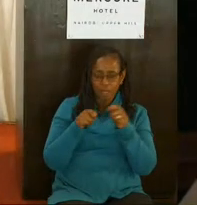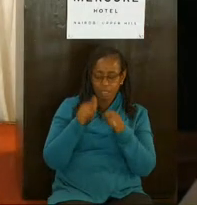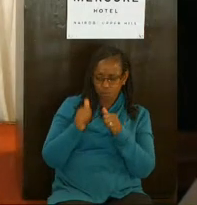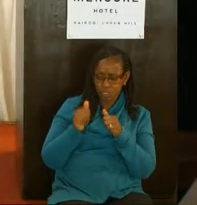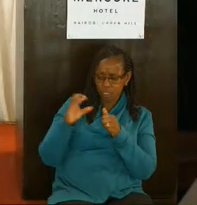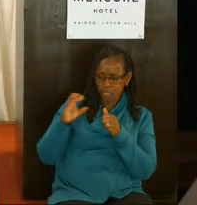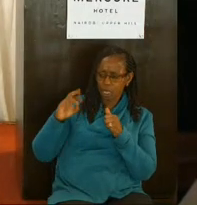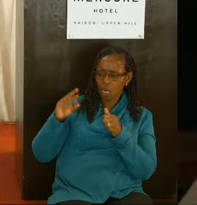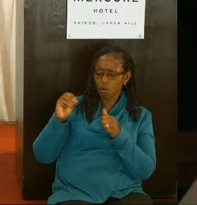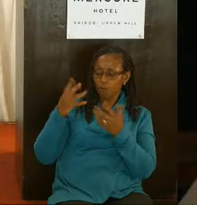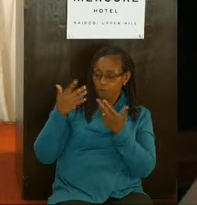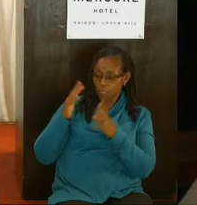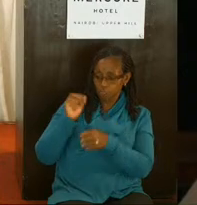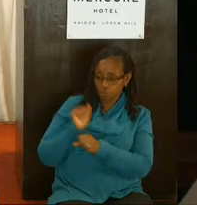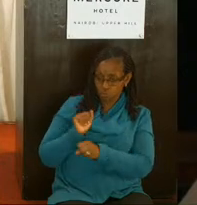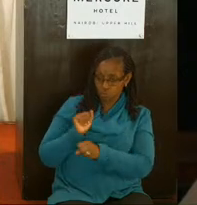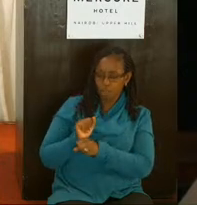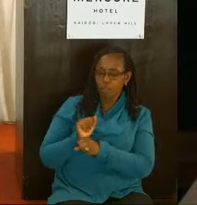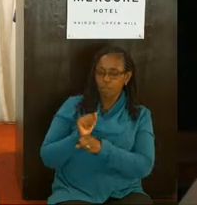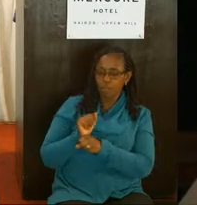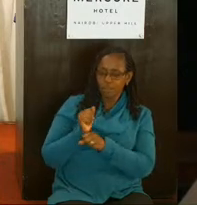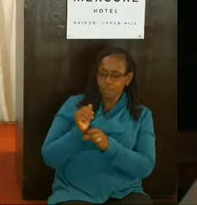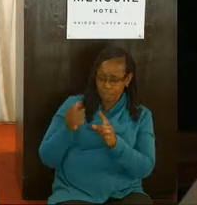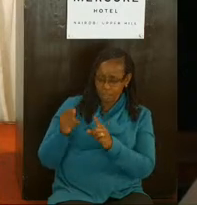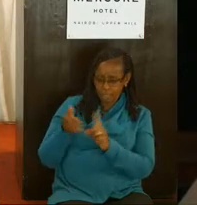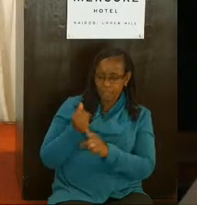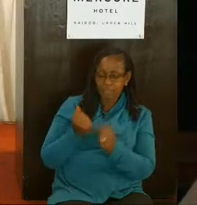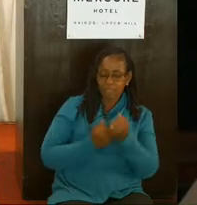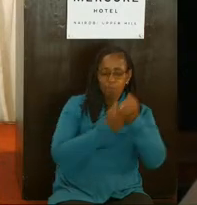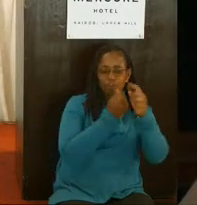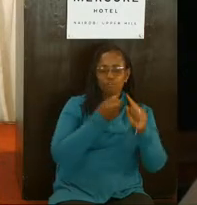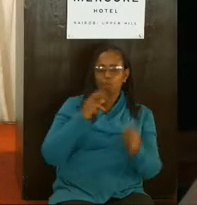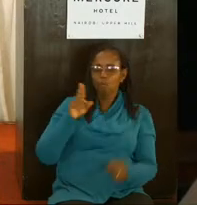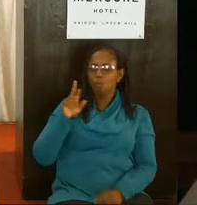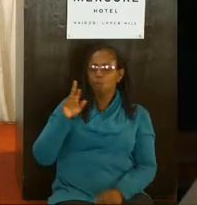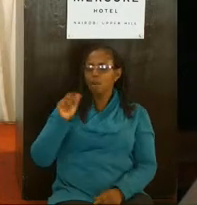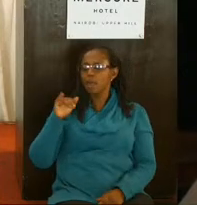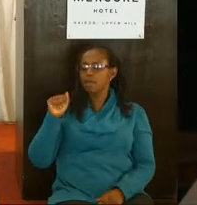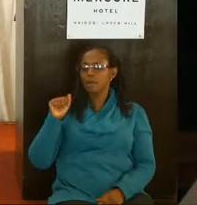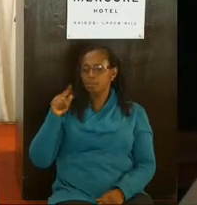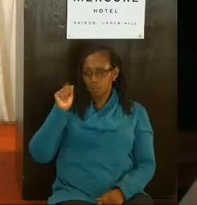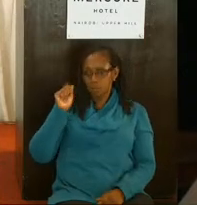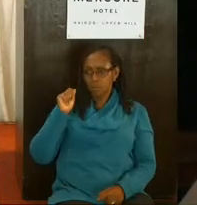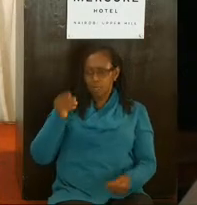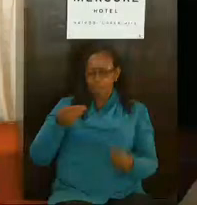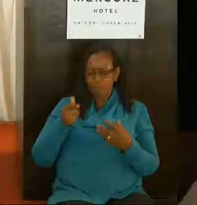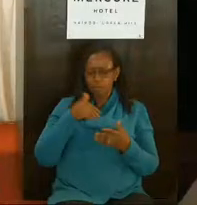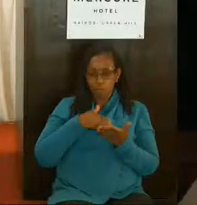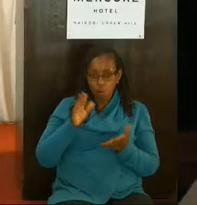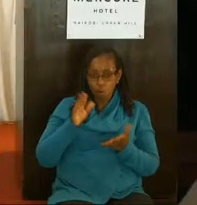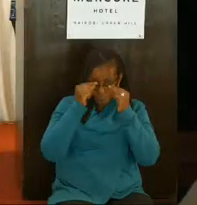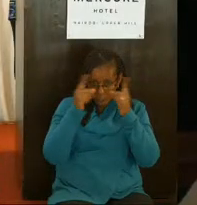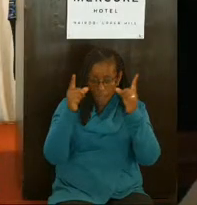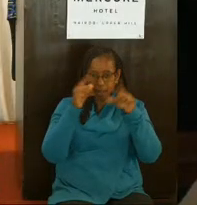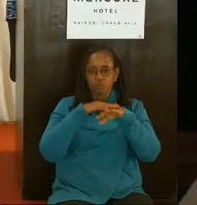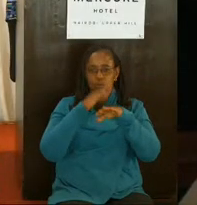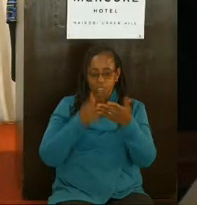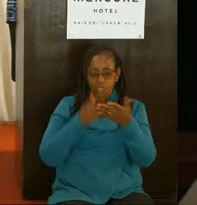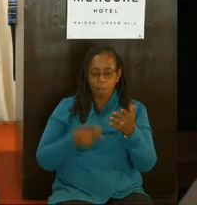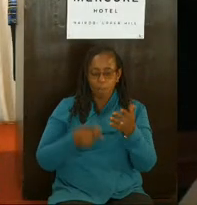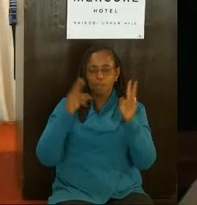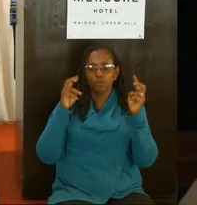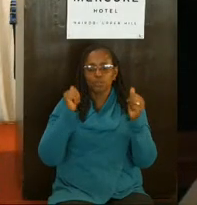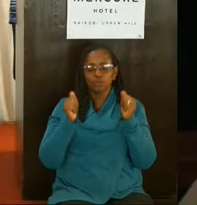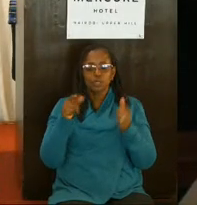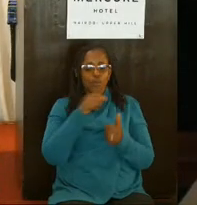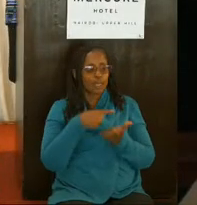I think through the support of uraya which will probably give us more insight on on some of these issues that he'll be talking about so I